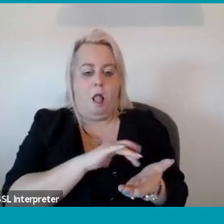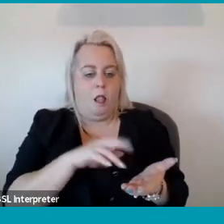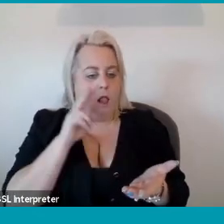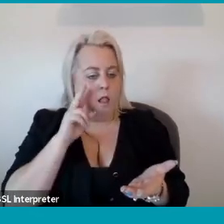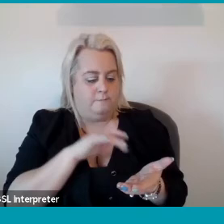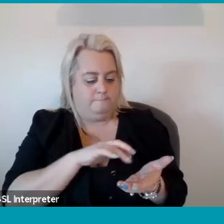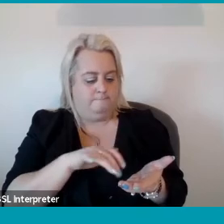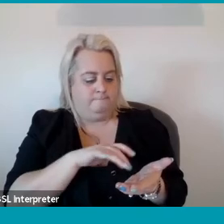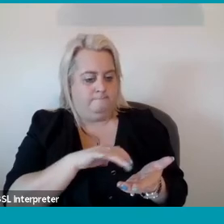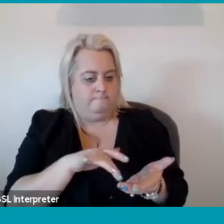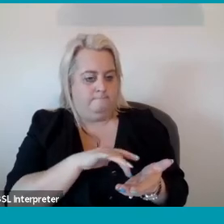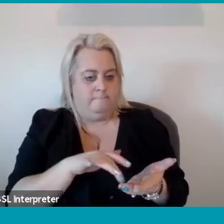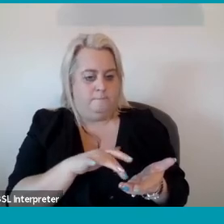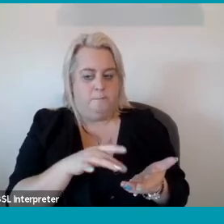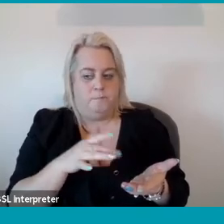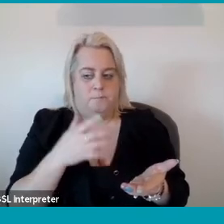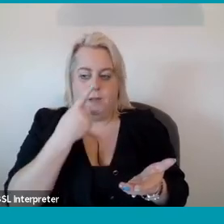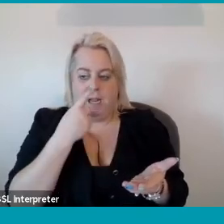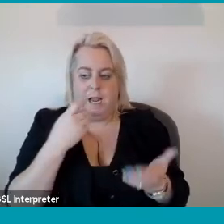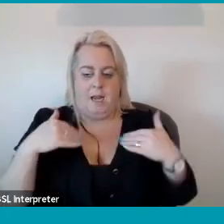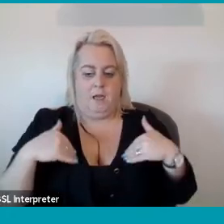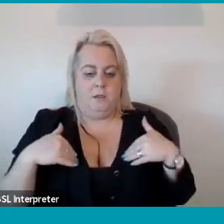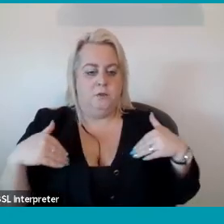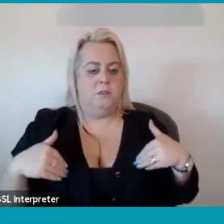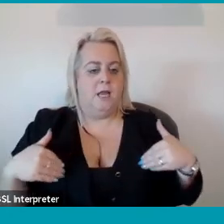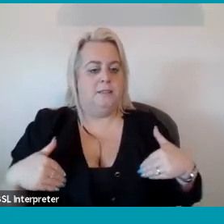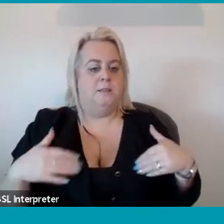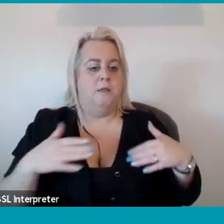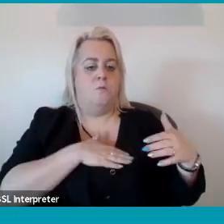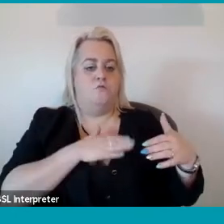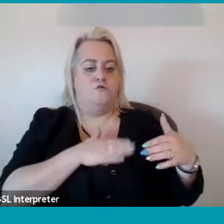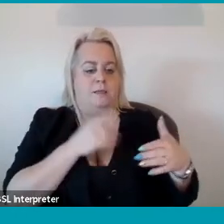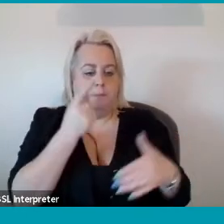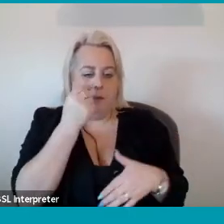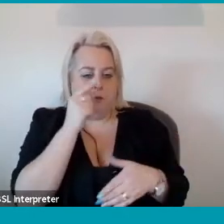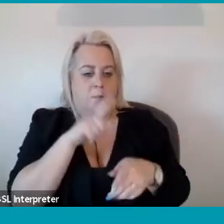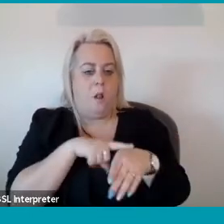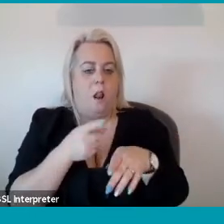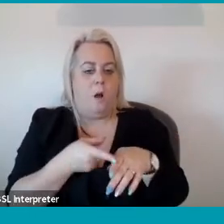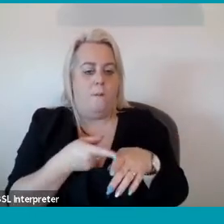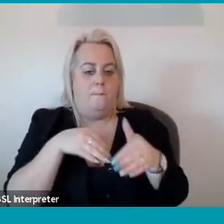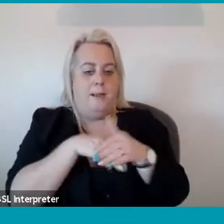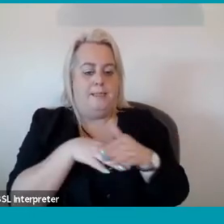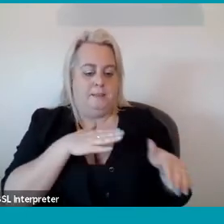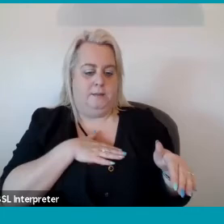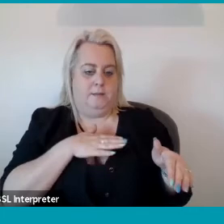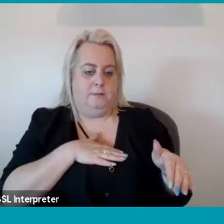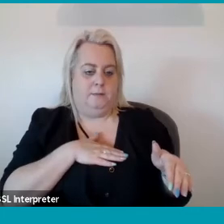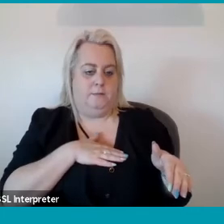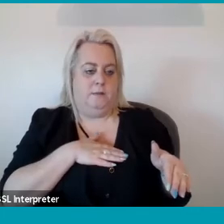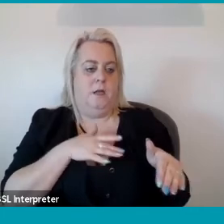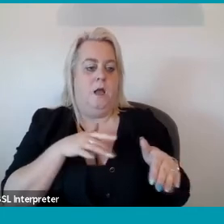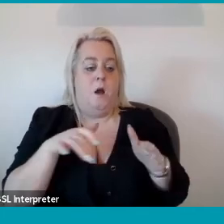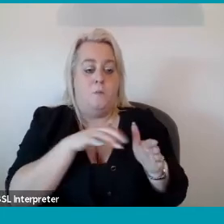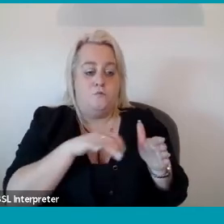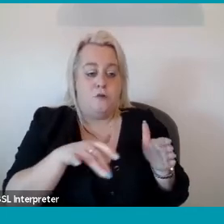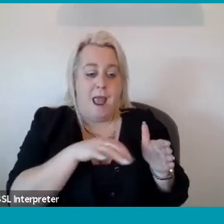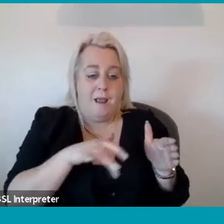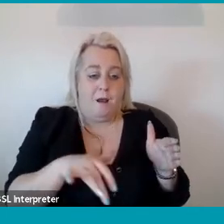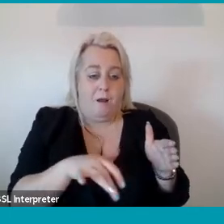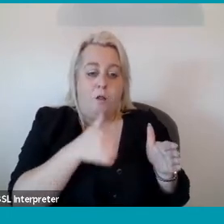test breasts for possible lumps. And it turned out that the Braille readers were much, much better